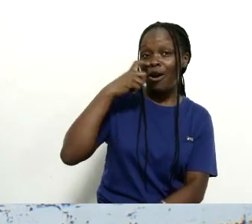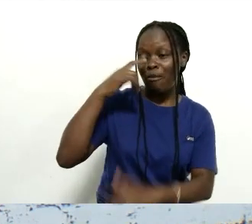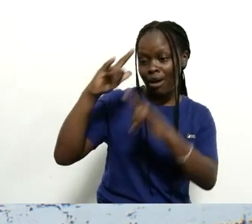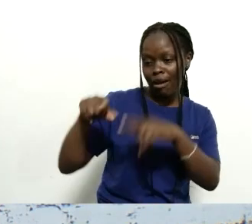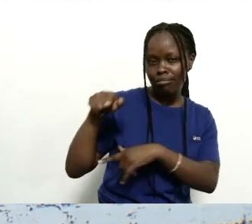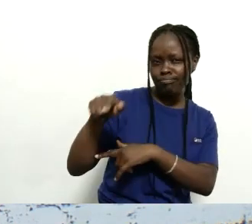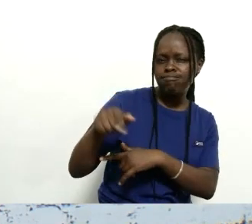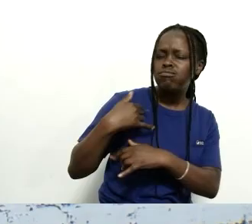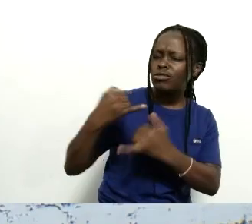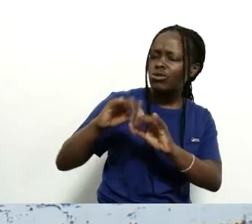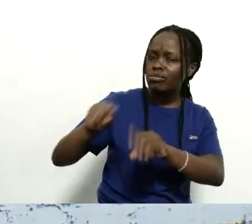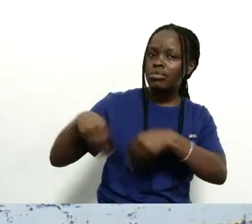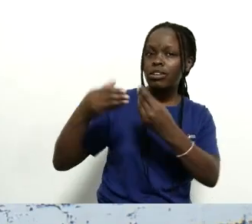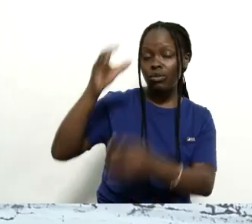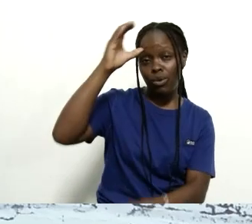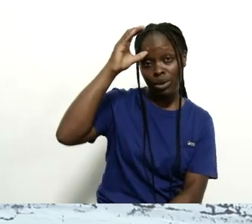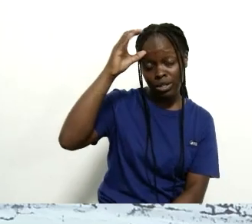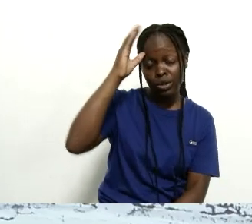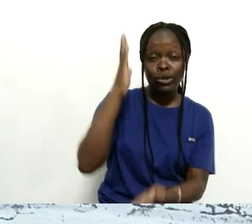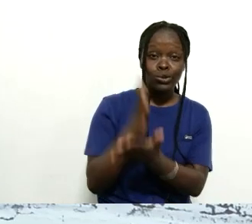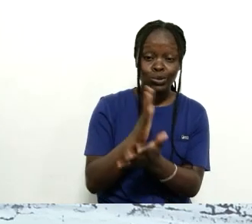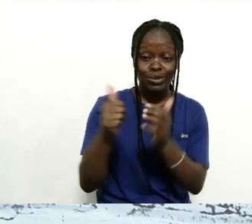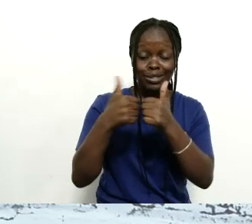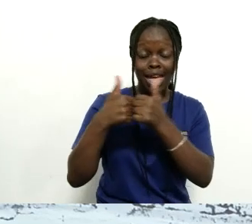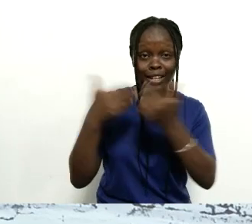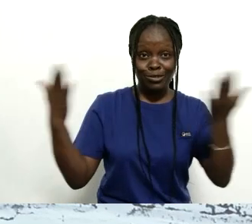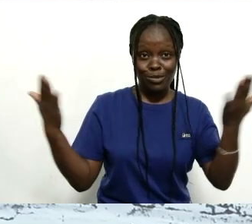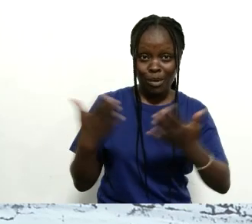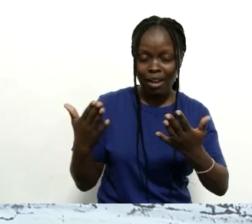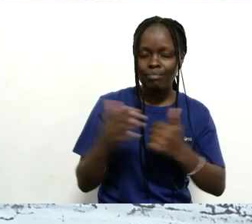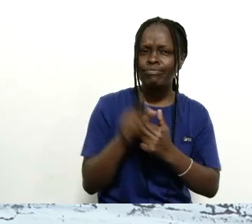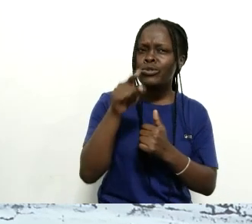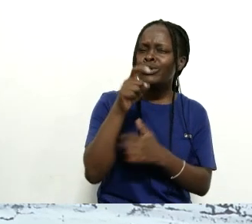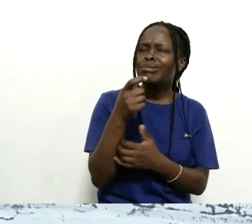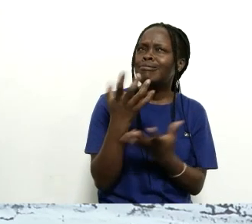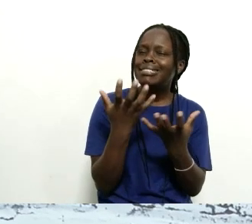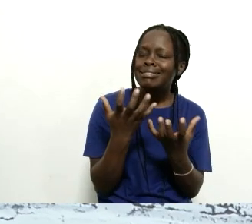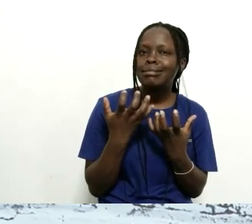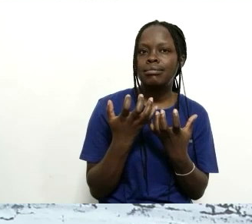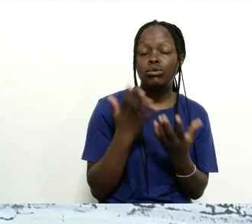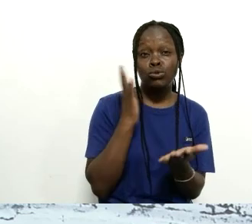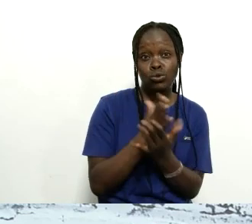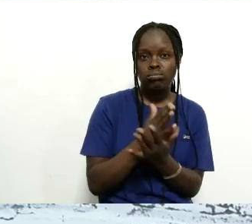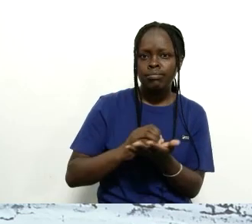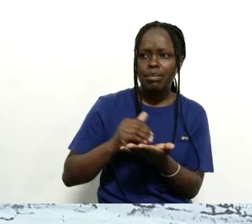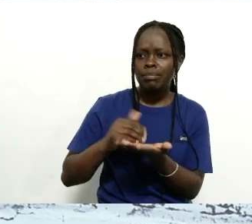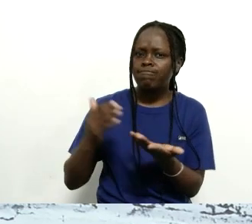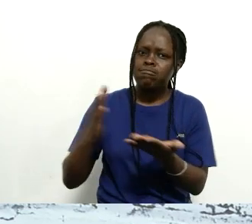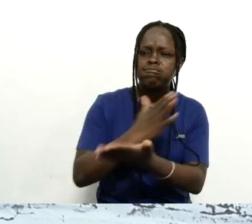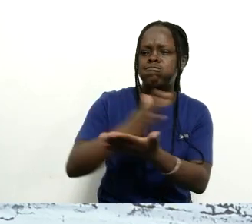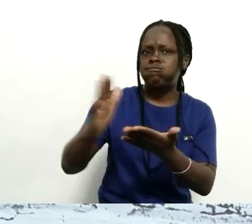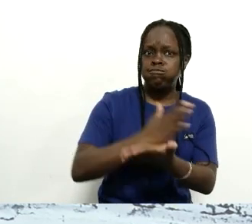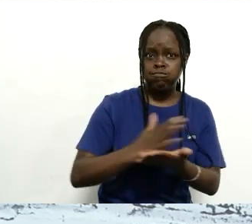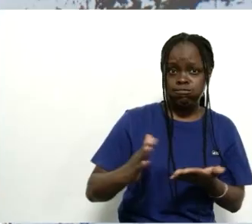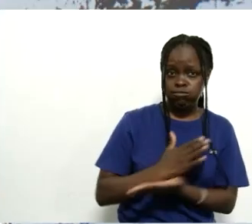Now, you find that presently most of our teachers lack the skills. So for the model to